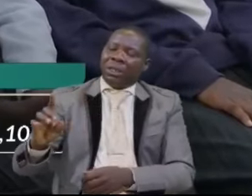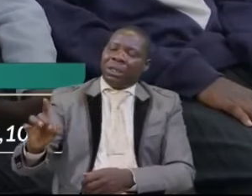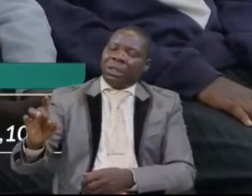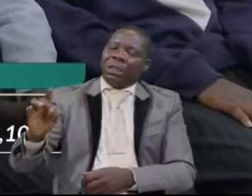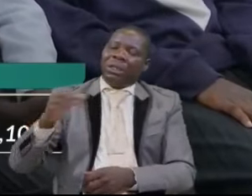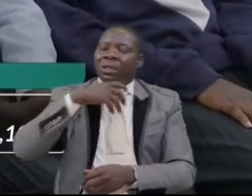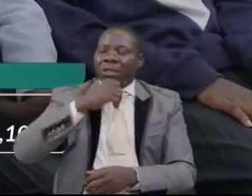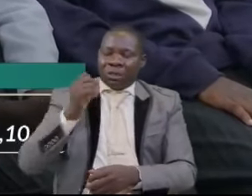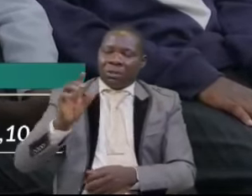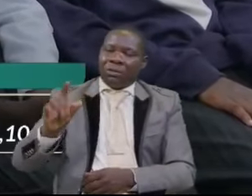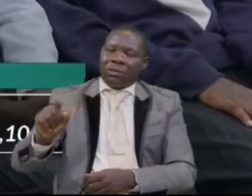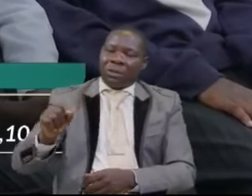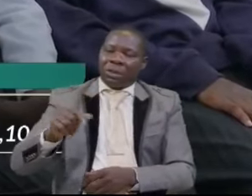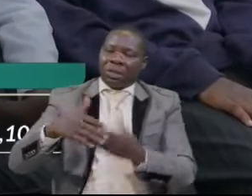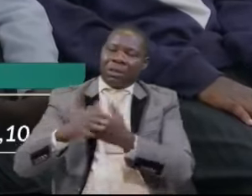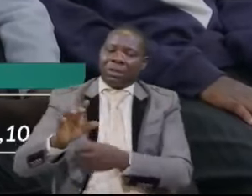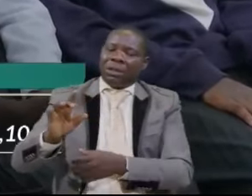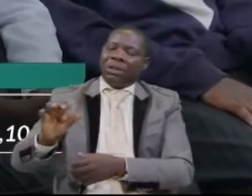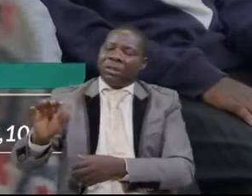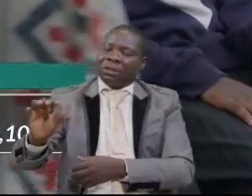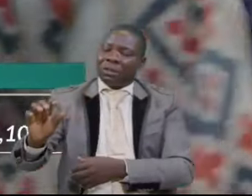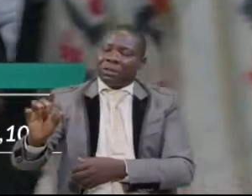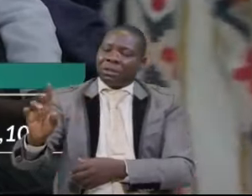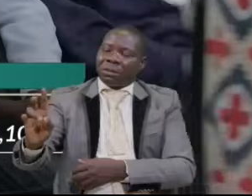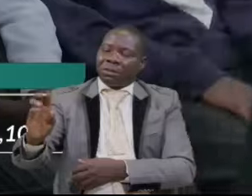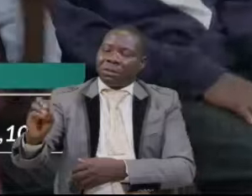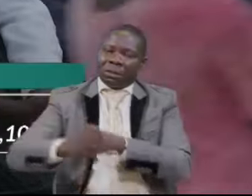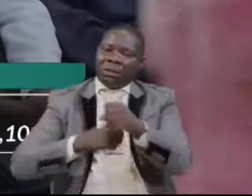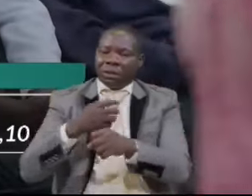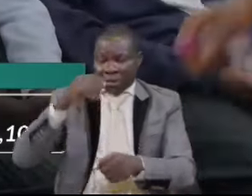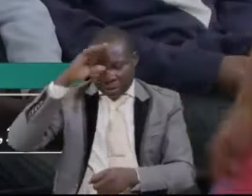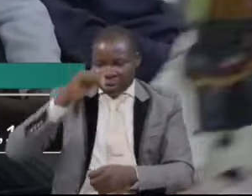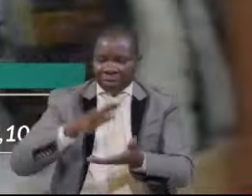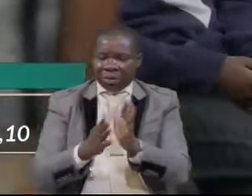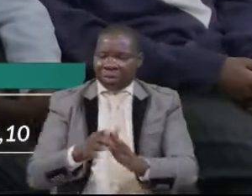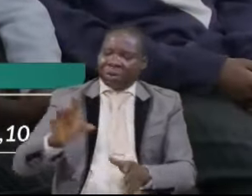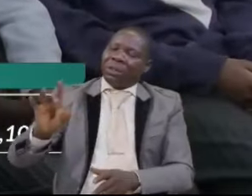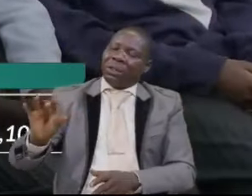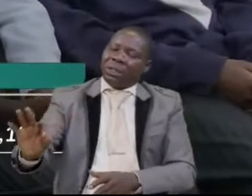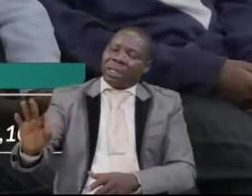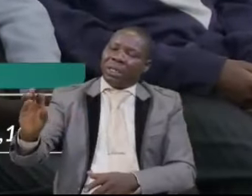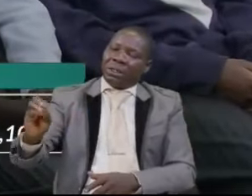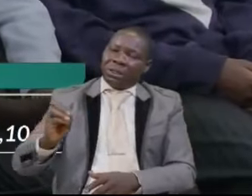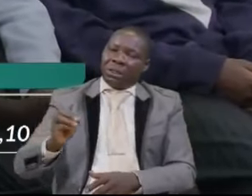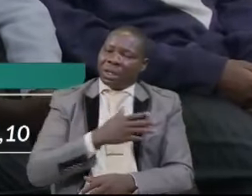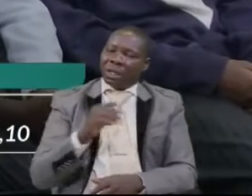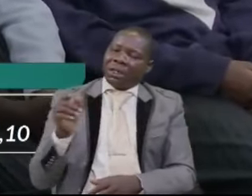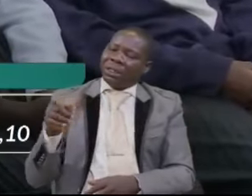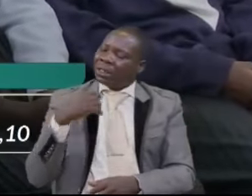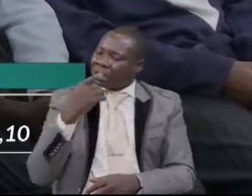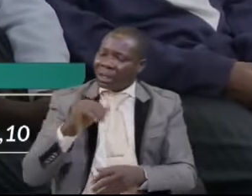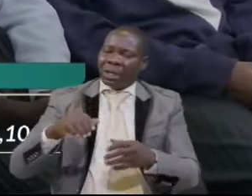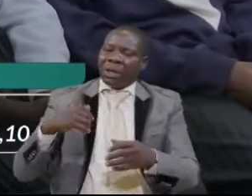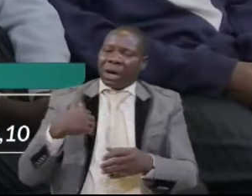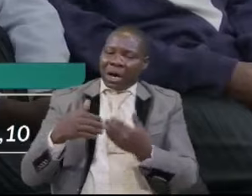now 90. And if you look at that, he said, after we spent 70 years there, and